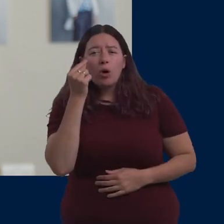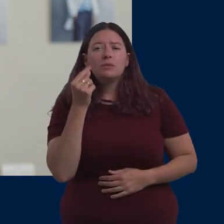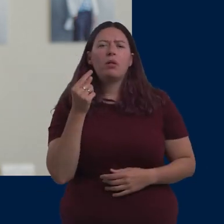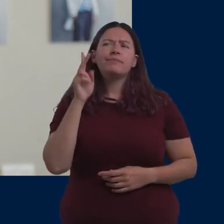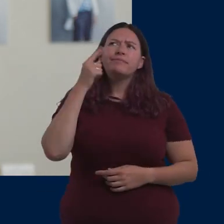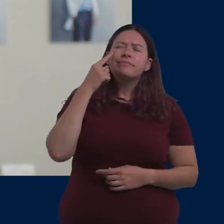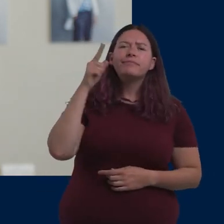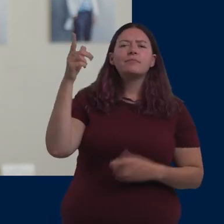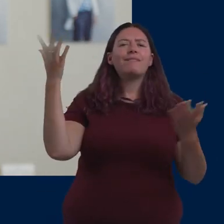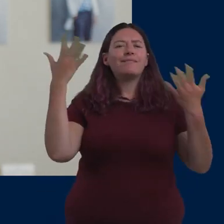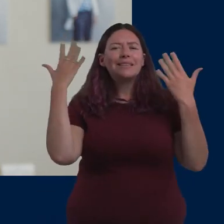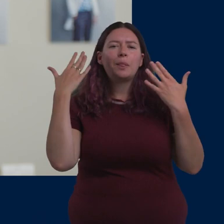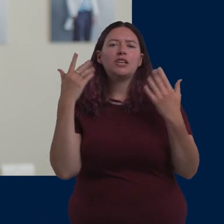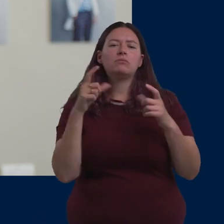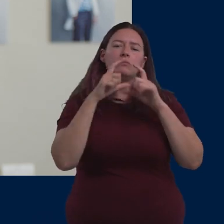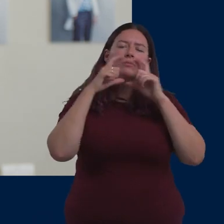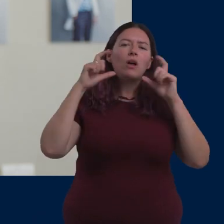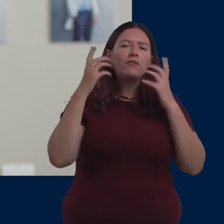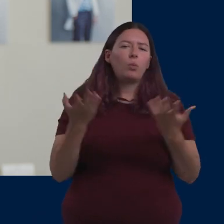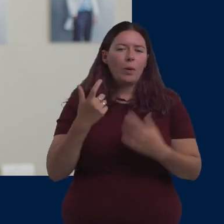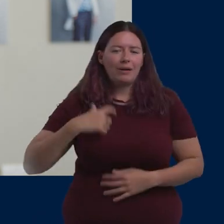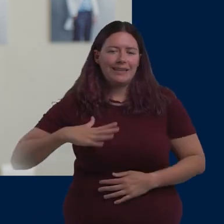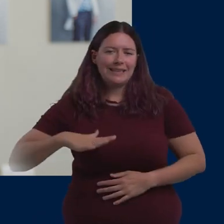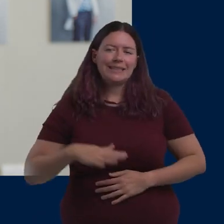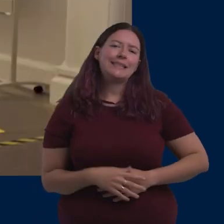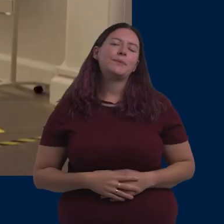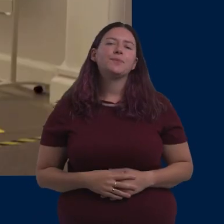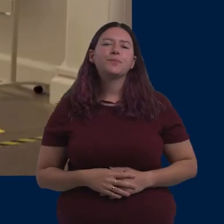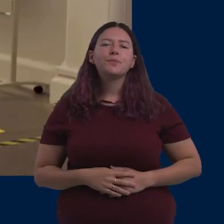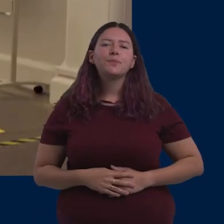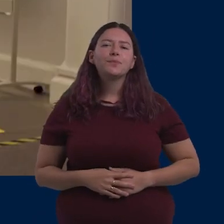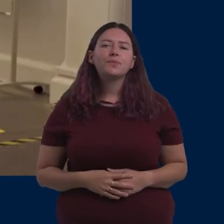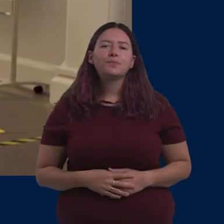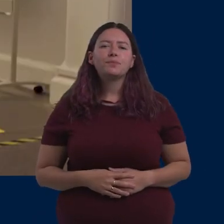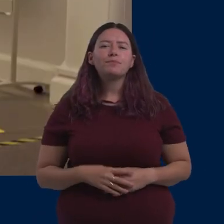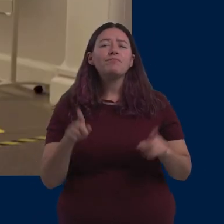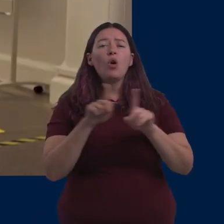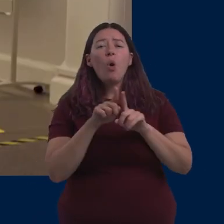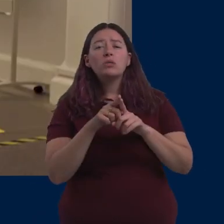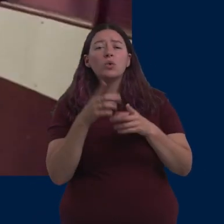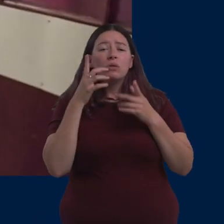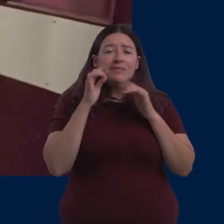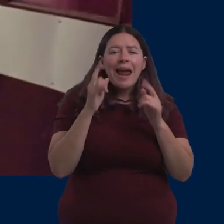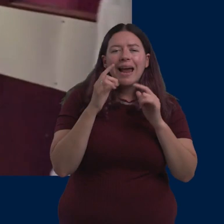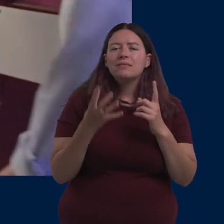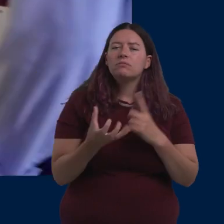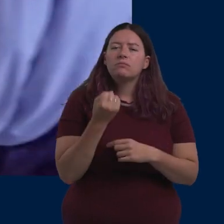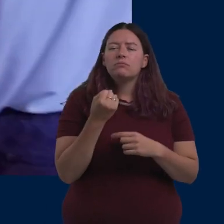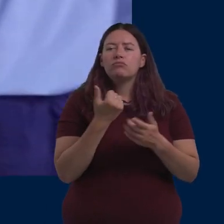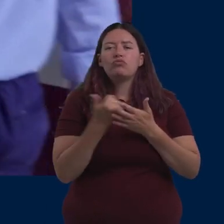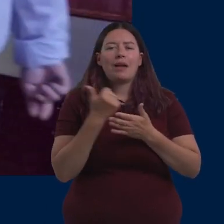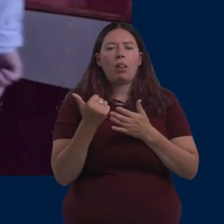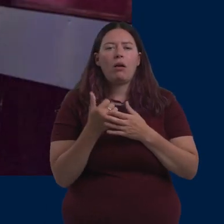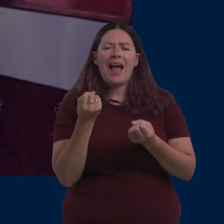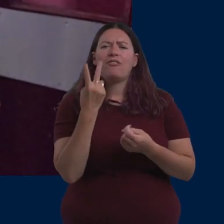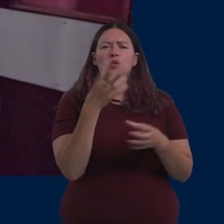an eye on ventilation, and wearing face coverings where required. Also, taking up testing, which falls